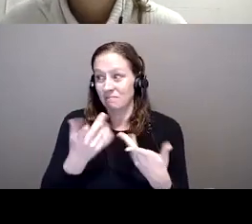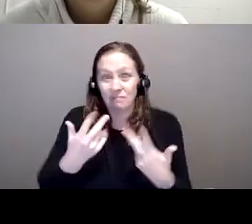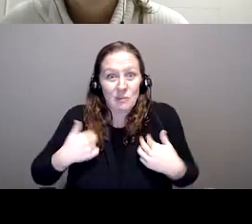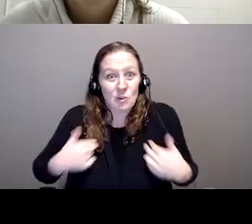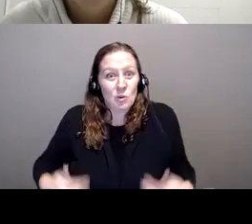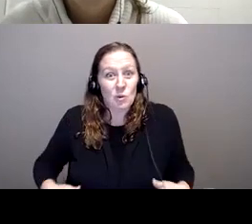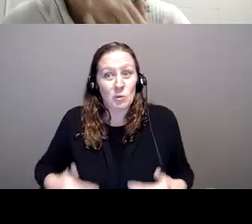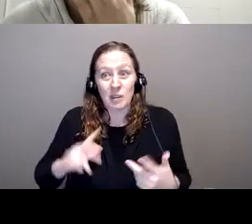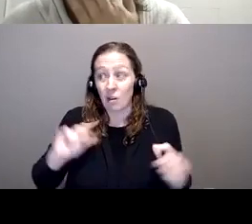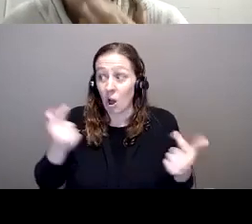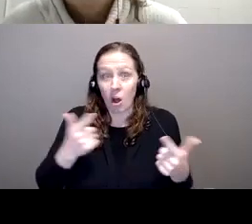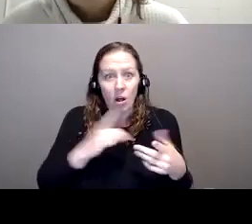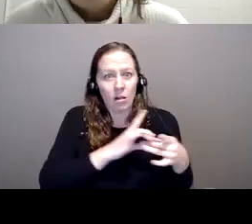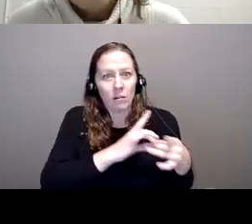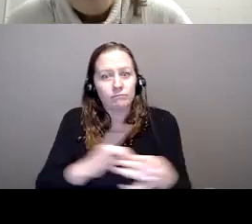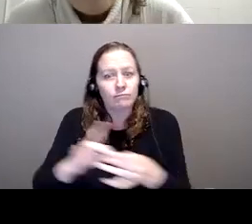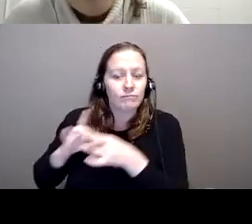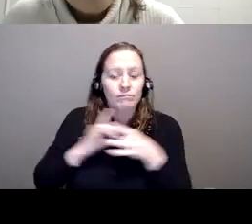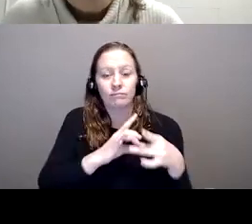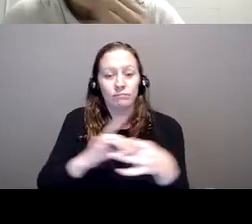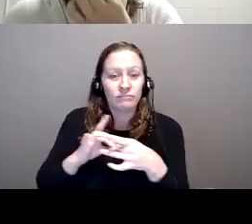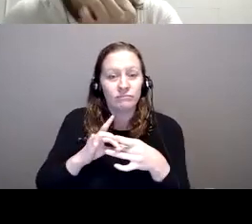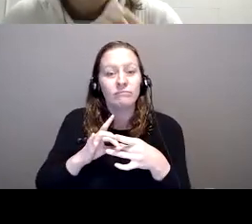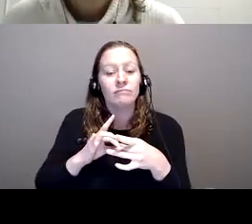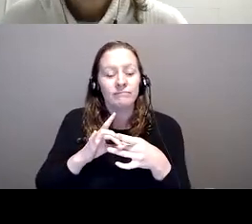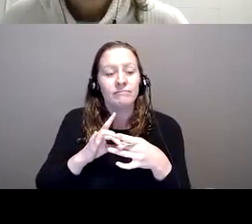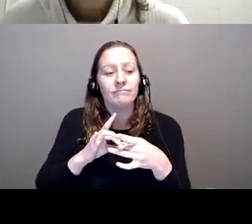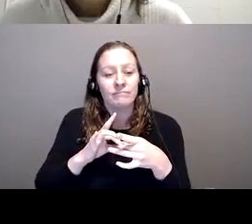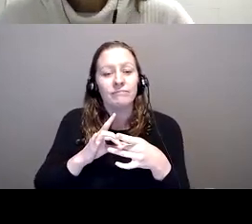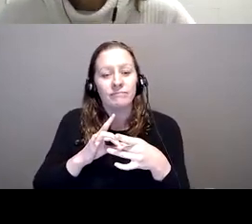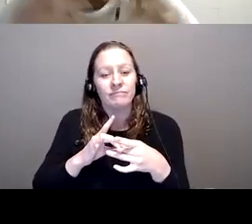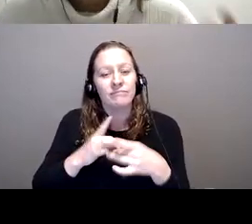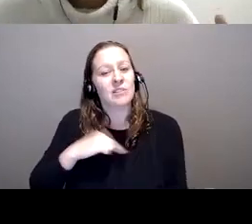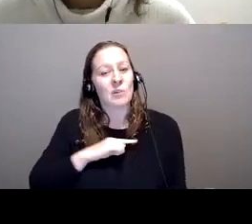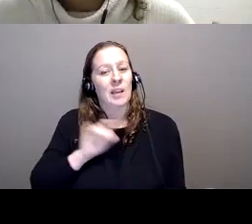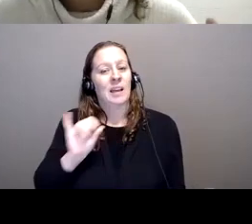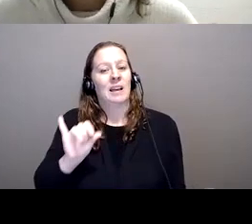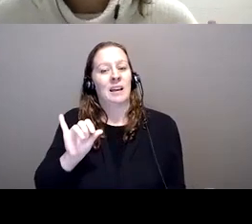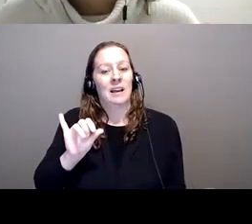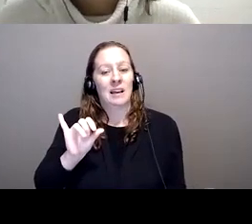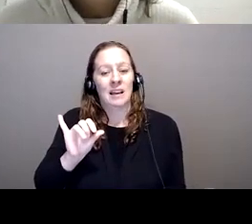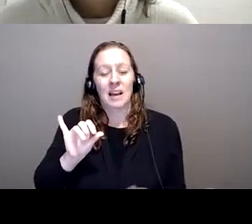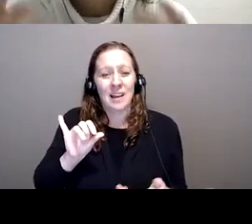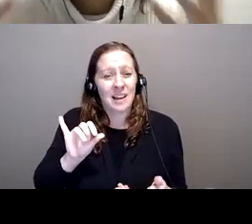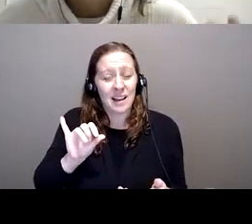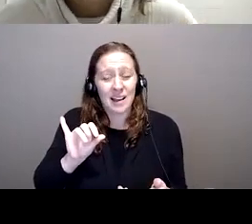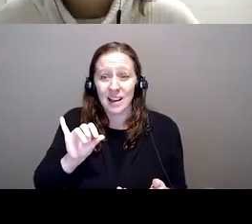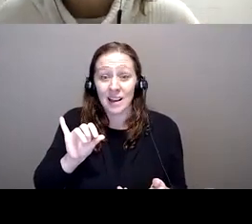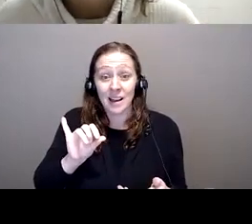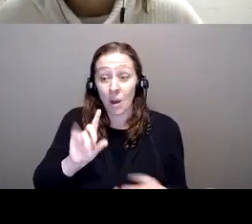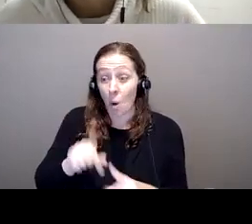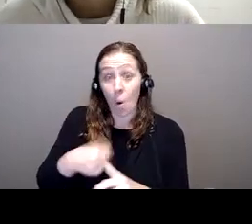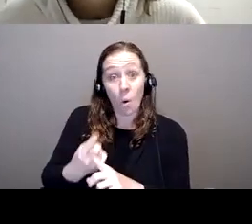are interconnected with each other. That made us say, you know, we must do much more than just help